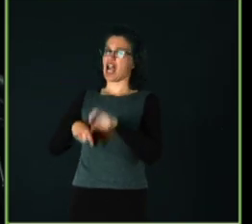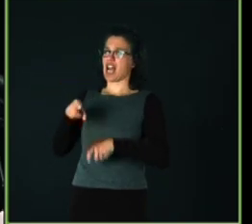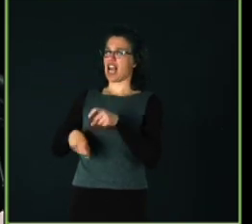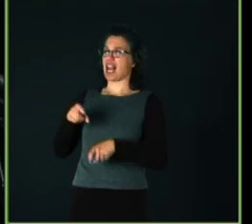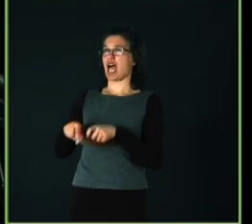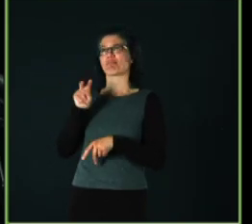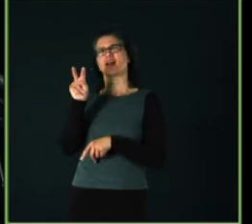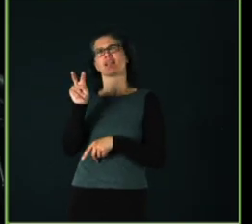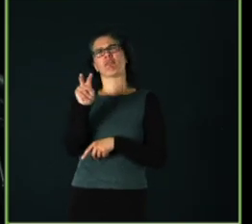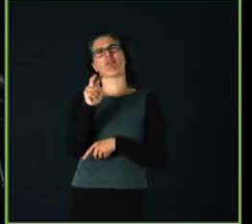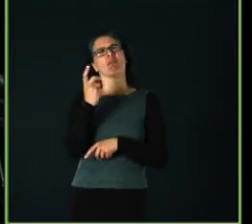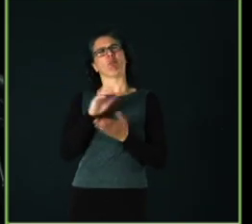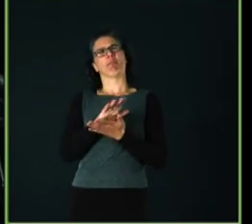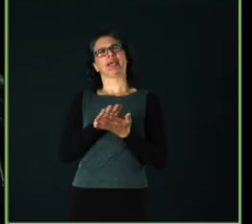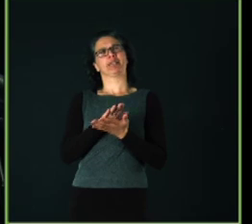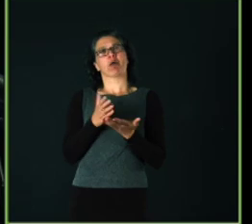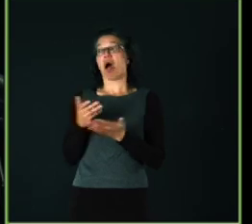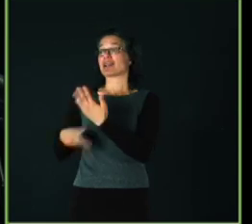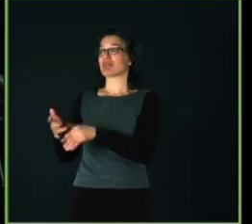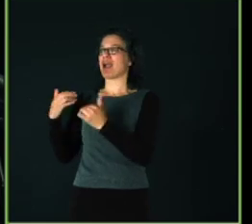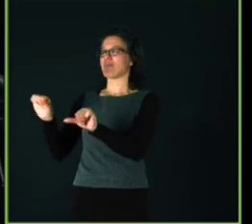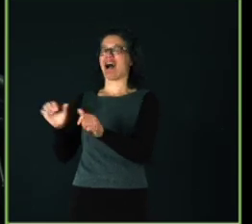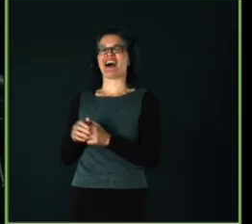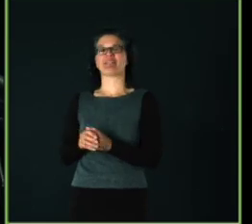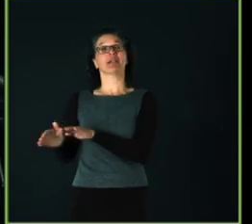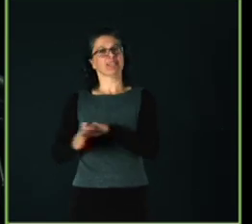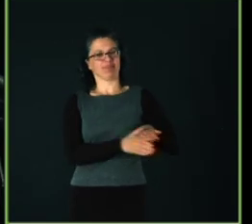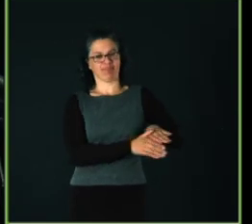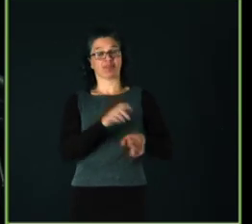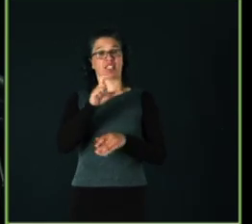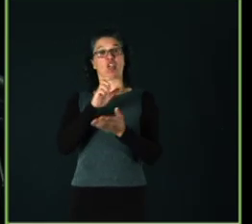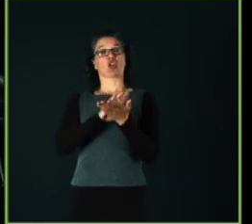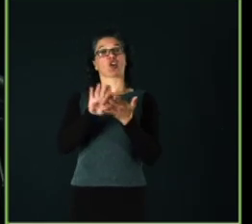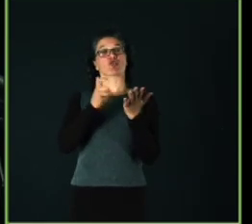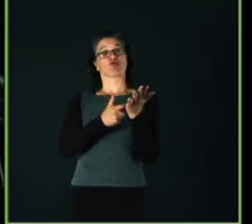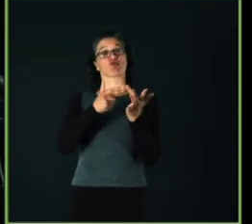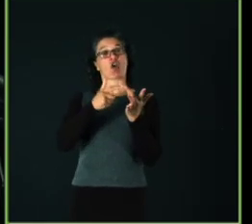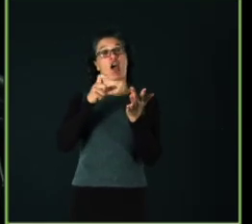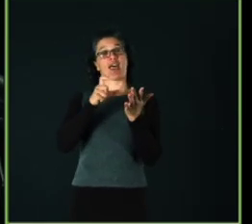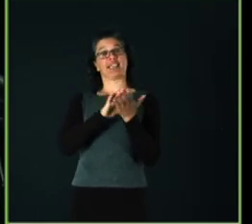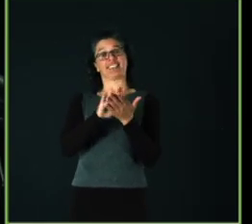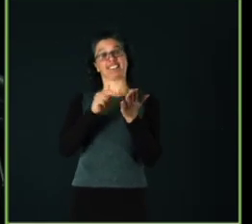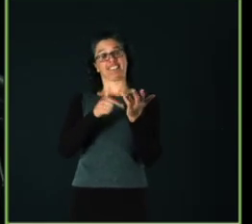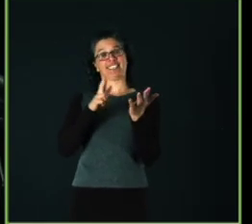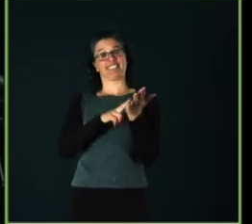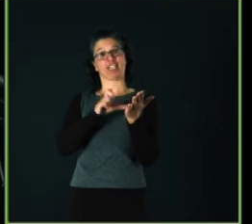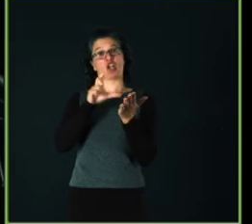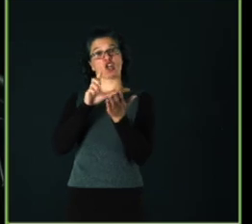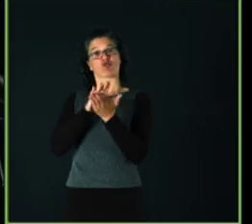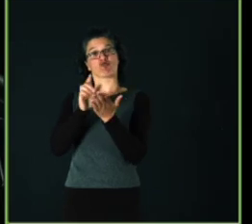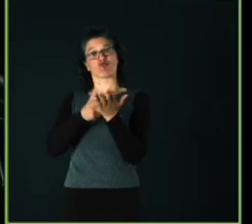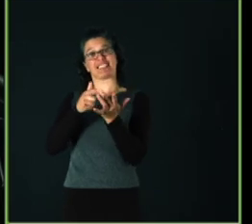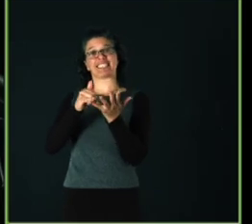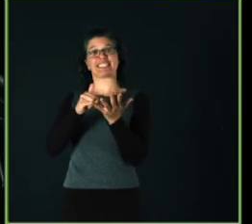Okay, next up we have Crichton Christie. Three more presenters tonight. and Crichton's the third last. Born and bred in